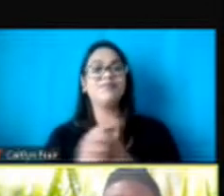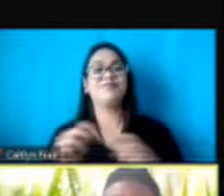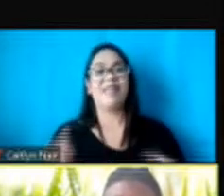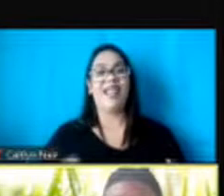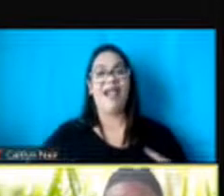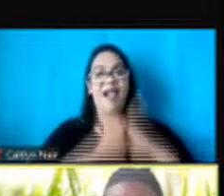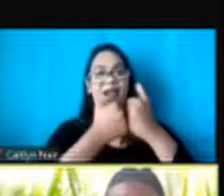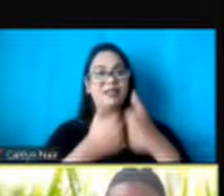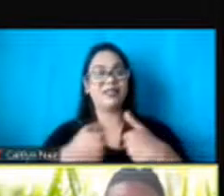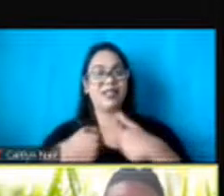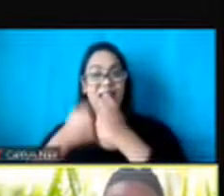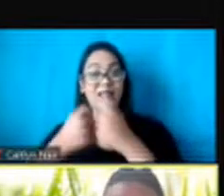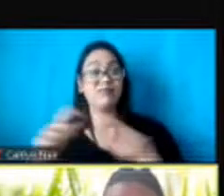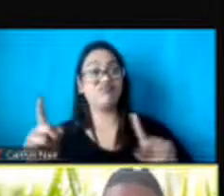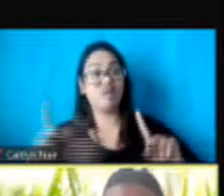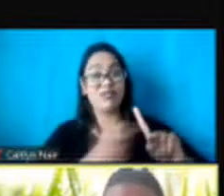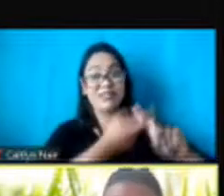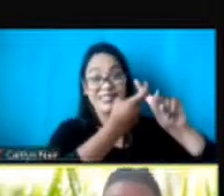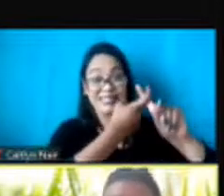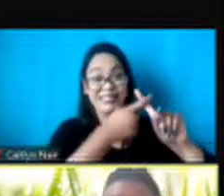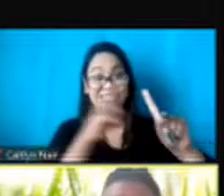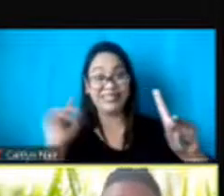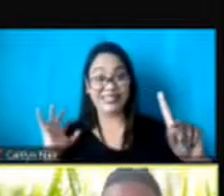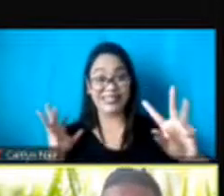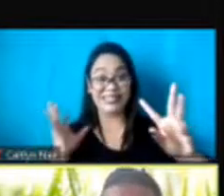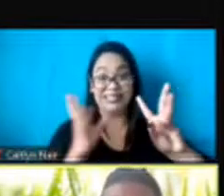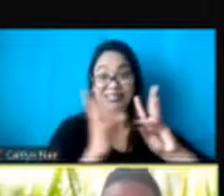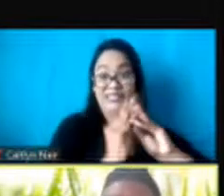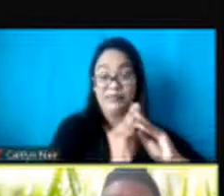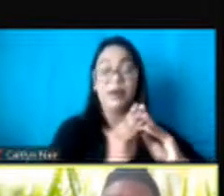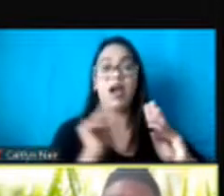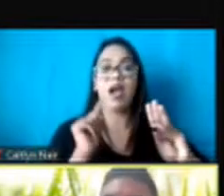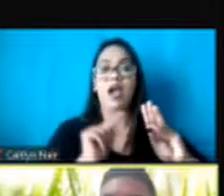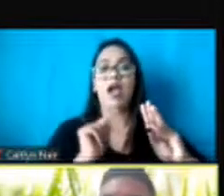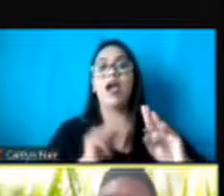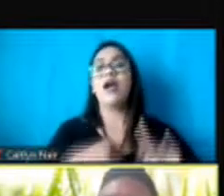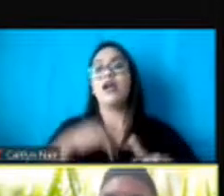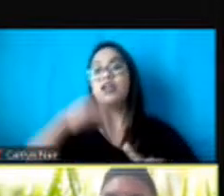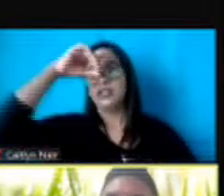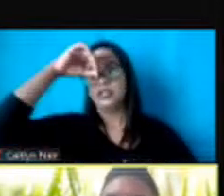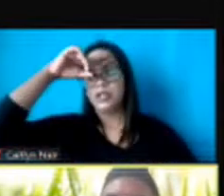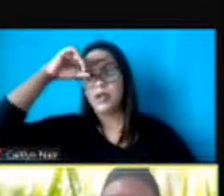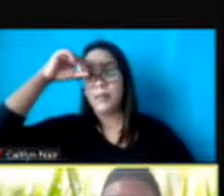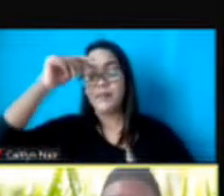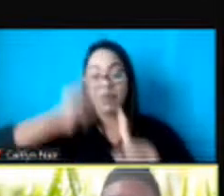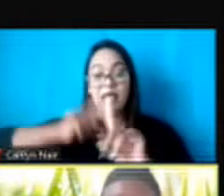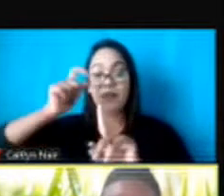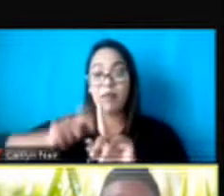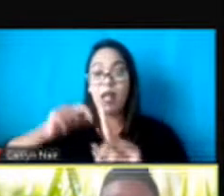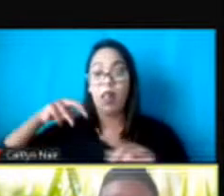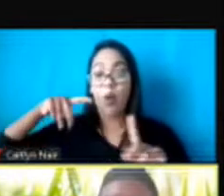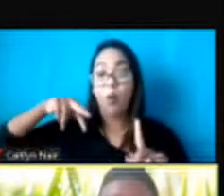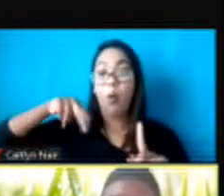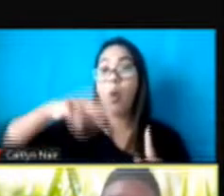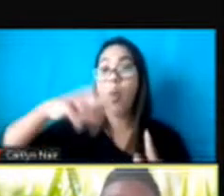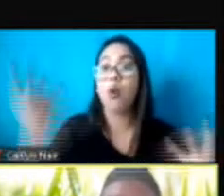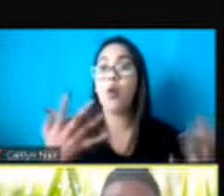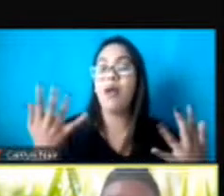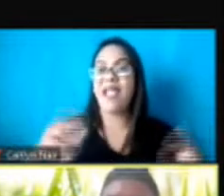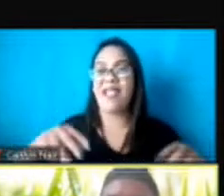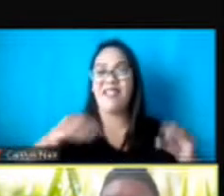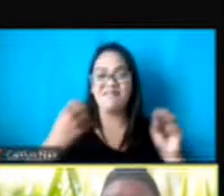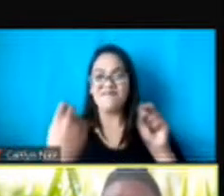crashes made up with pedestrians, and again, drunk pedestrians on highways where they shouldn't be in the first